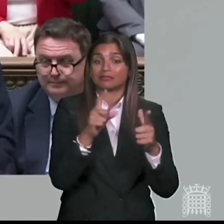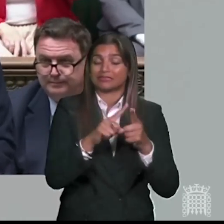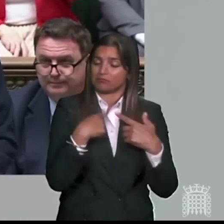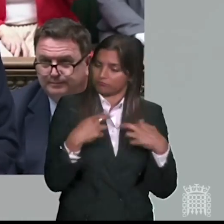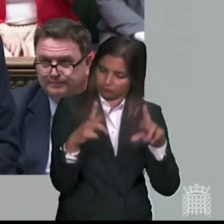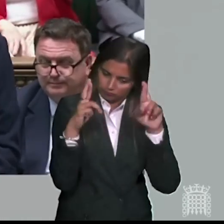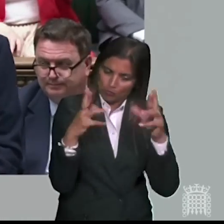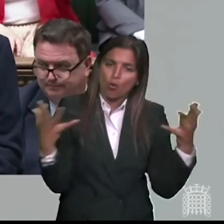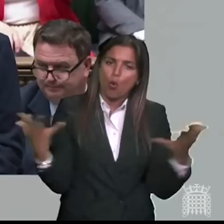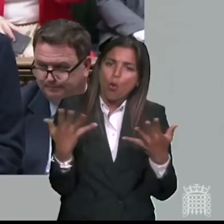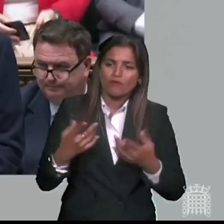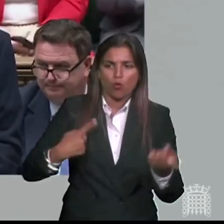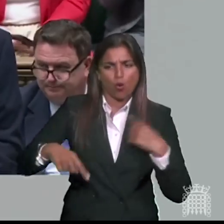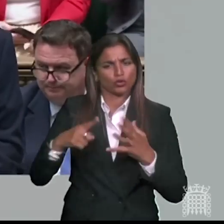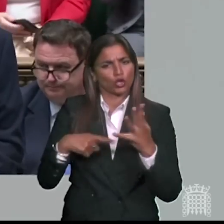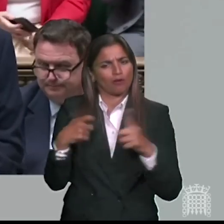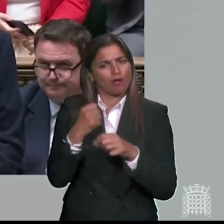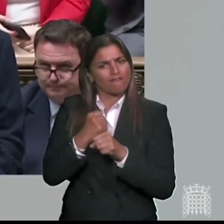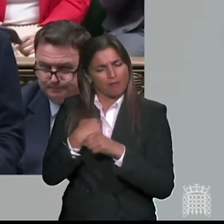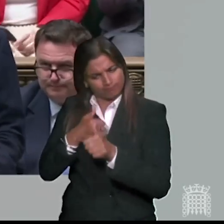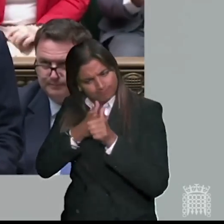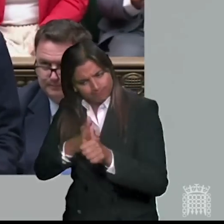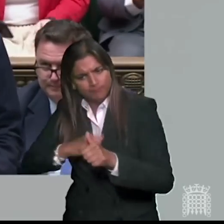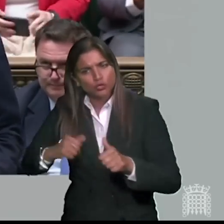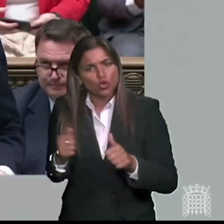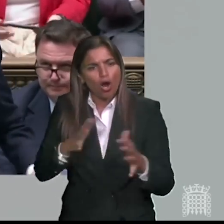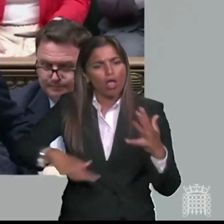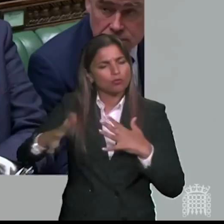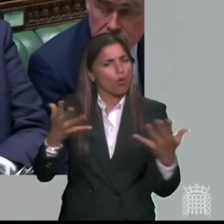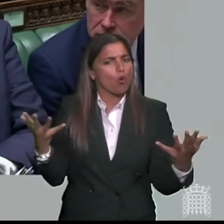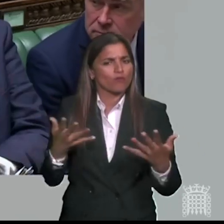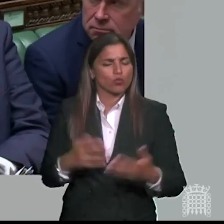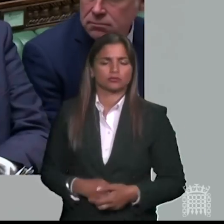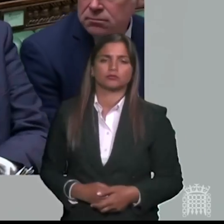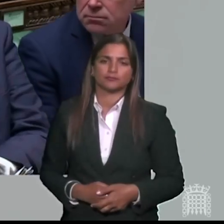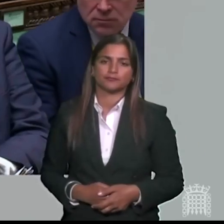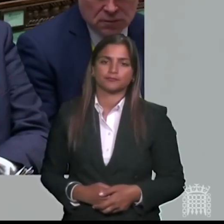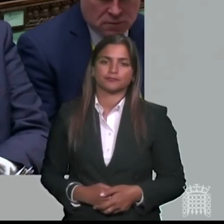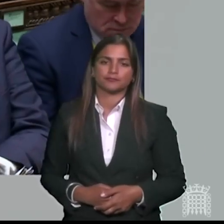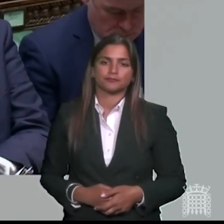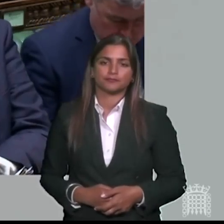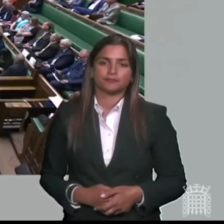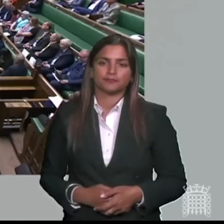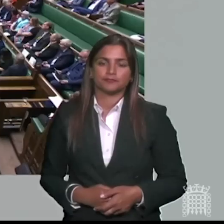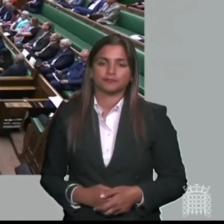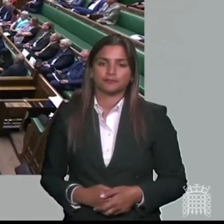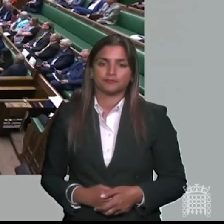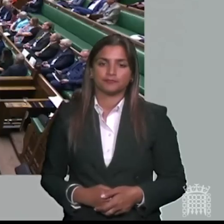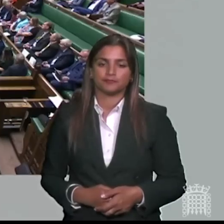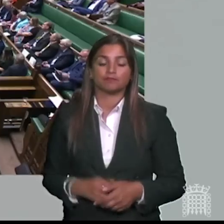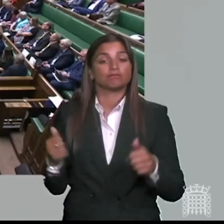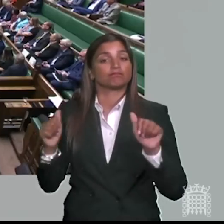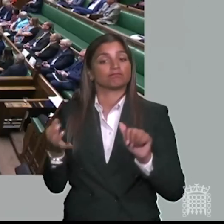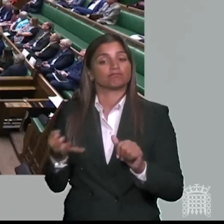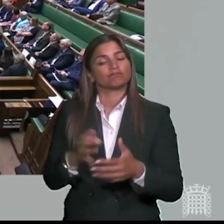Government always stands ready to support people in Scotland and support people in Dundee. Vicky Ford. Thank you,